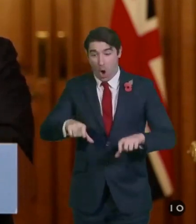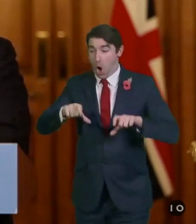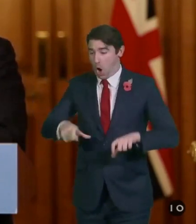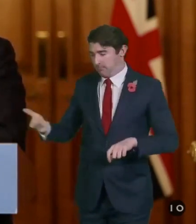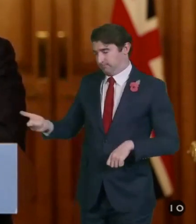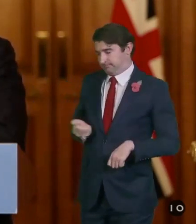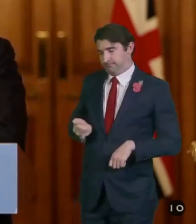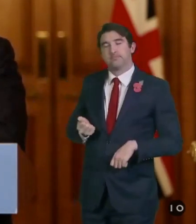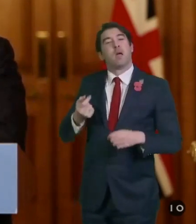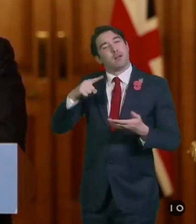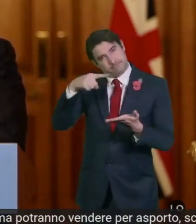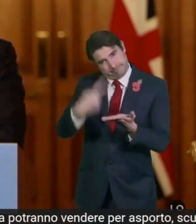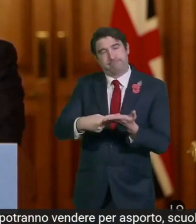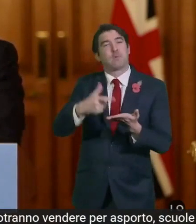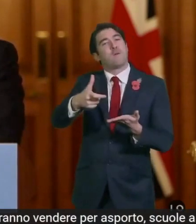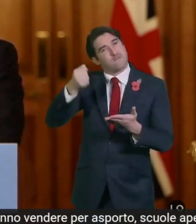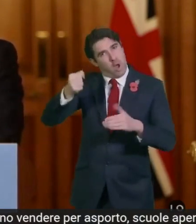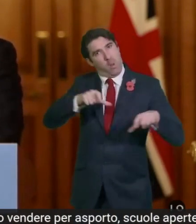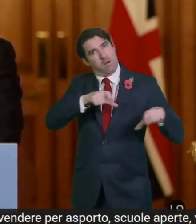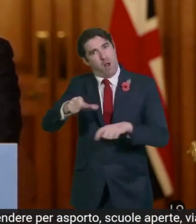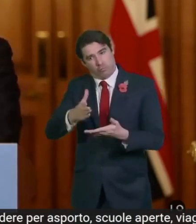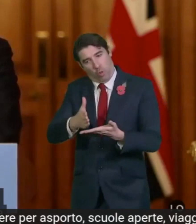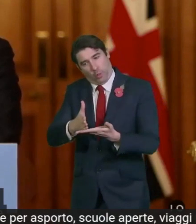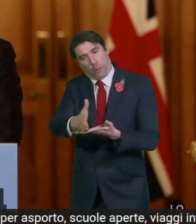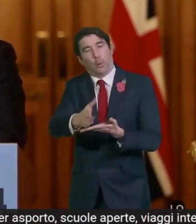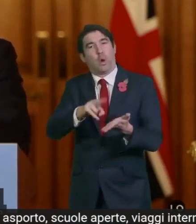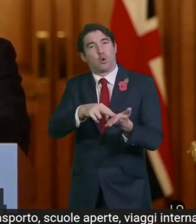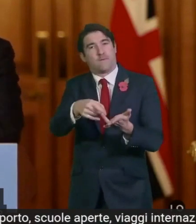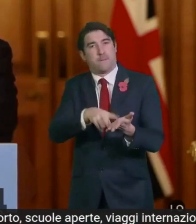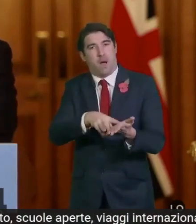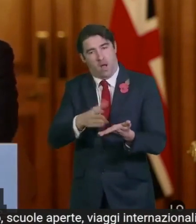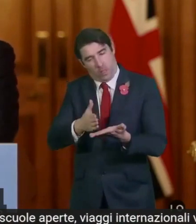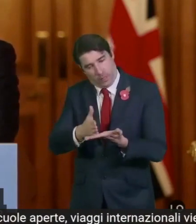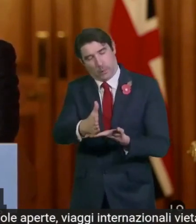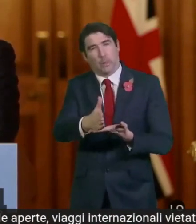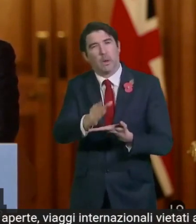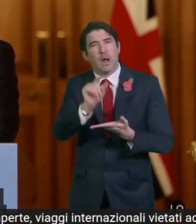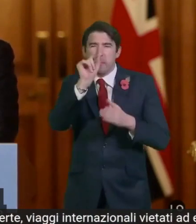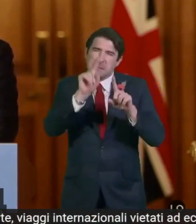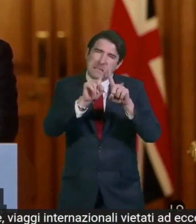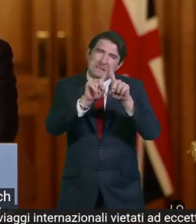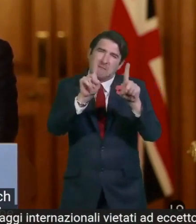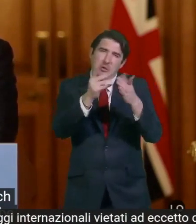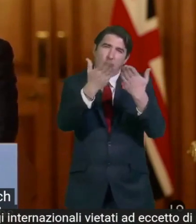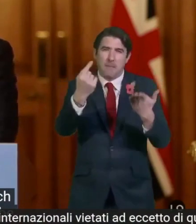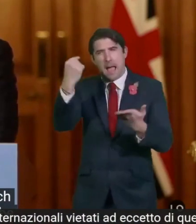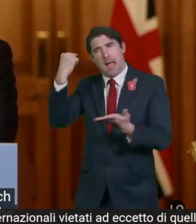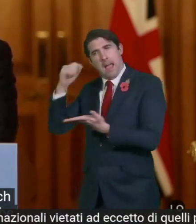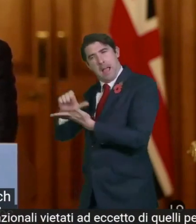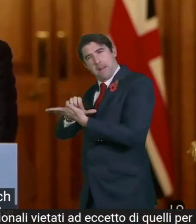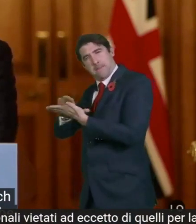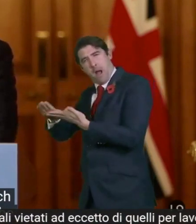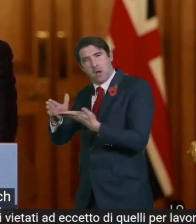until December. There will be some differences compared to March. These measures, above all, will be time limited.